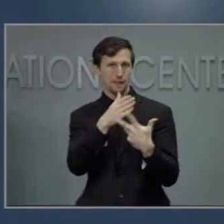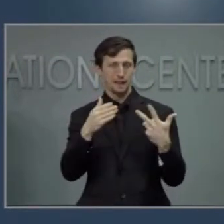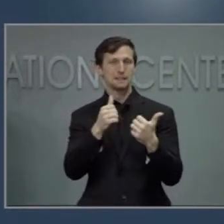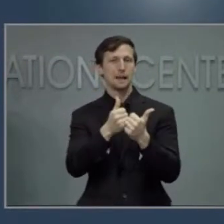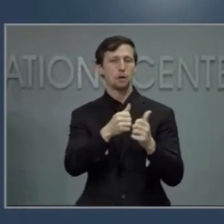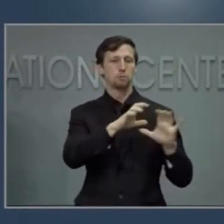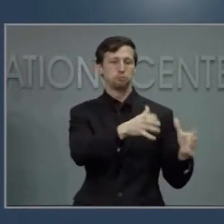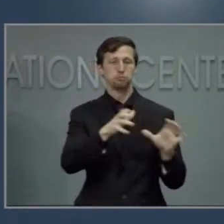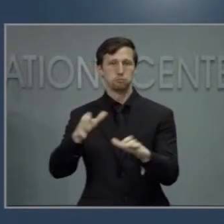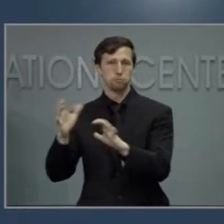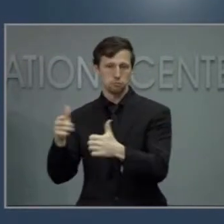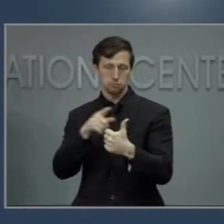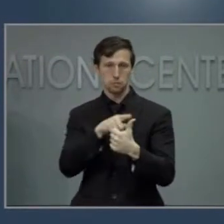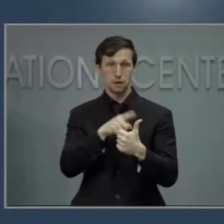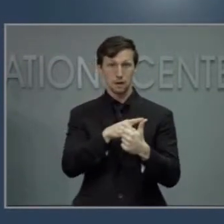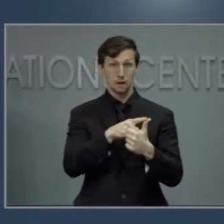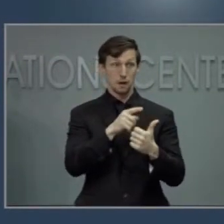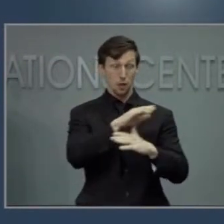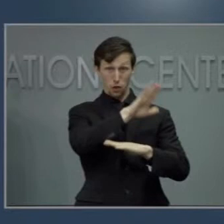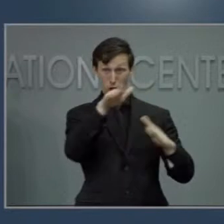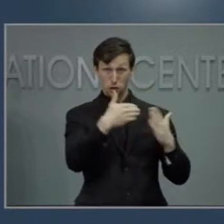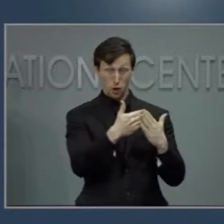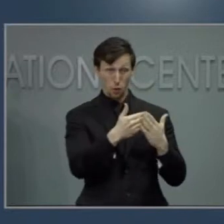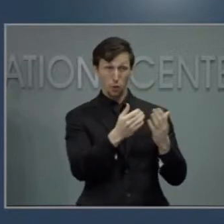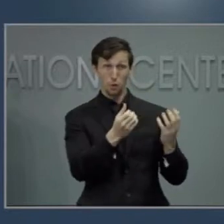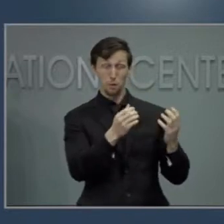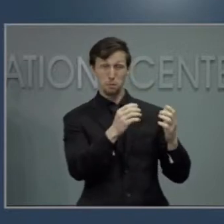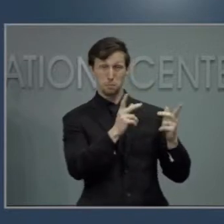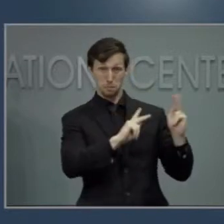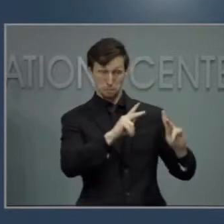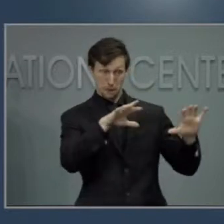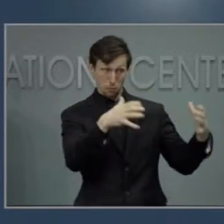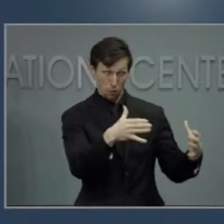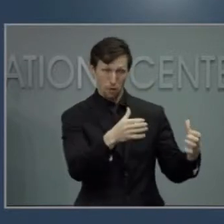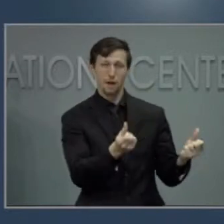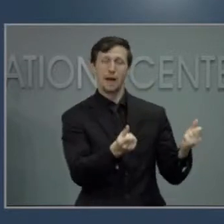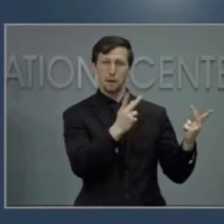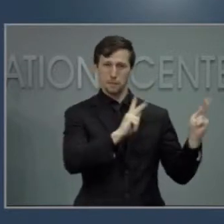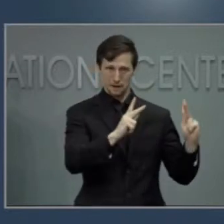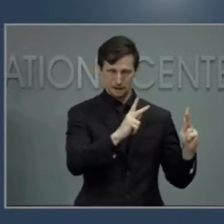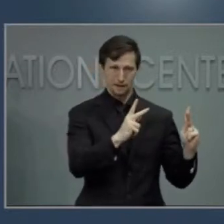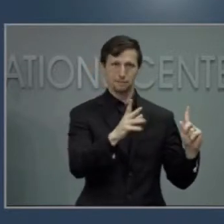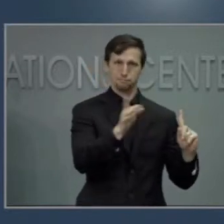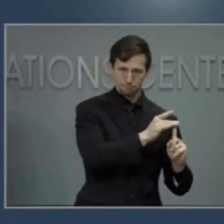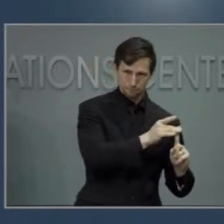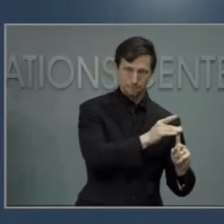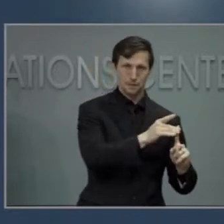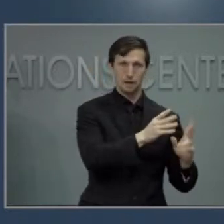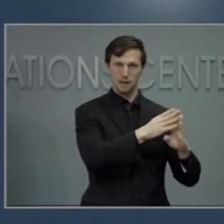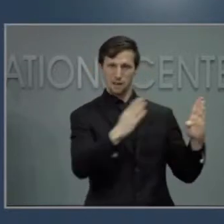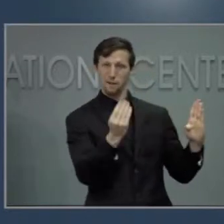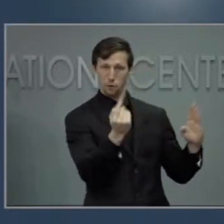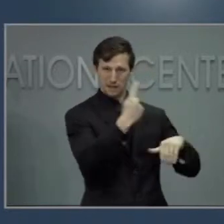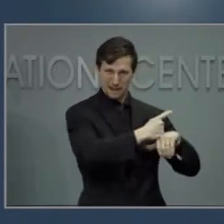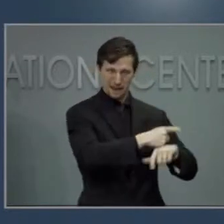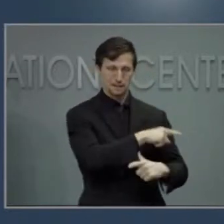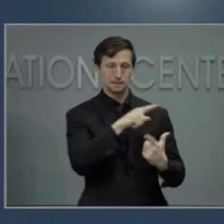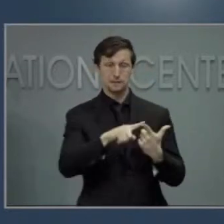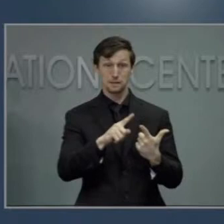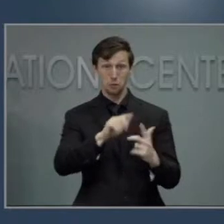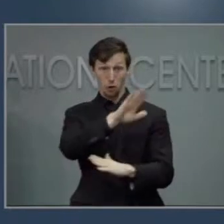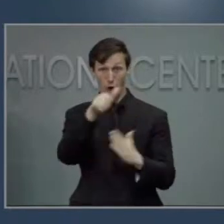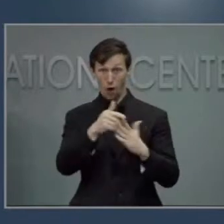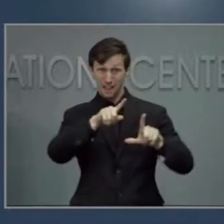counties: case rate per 100,000 people over 14 days, percent of tests that are positive, and a composite